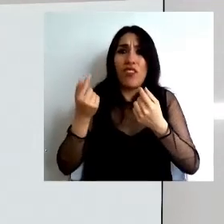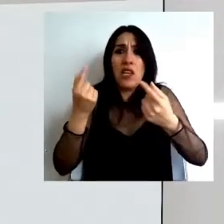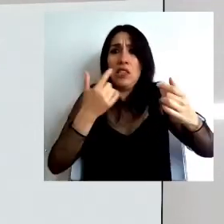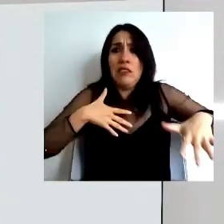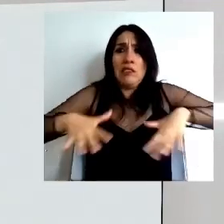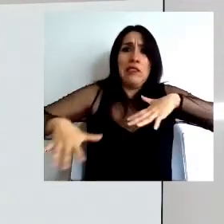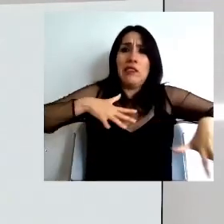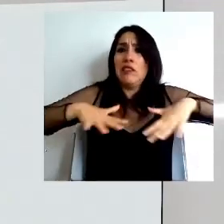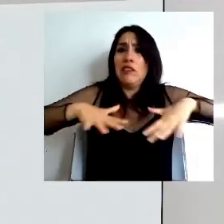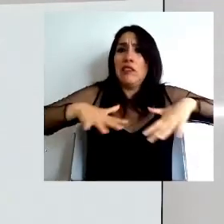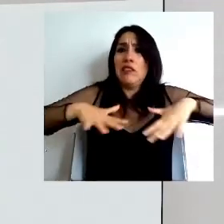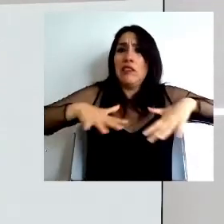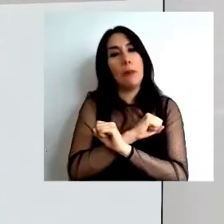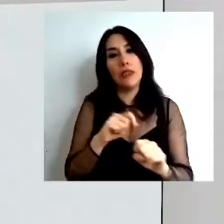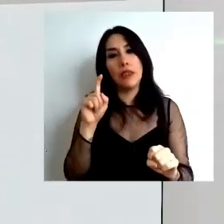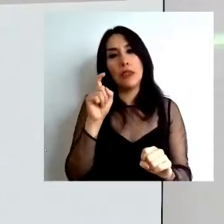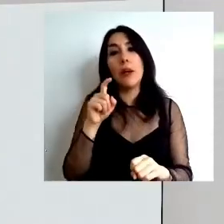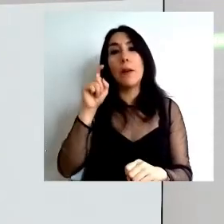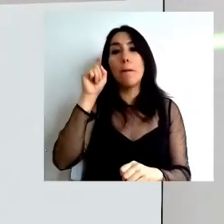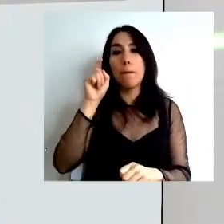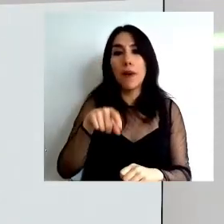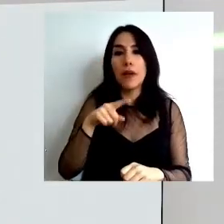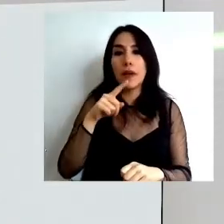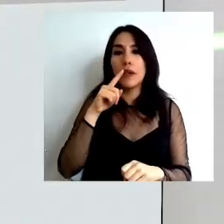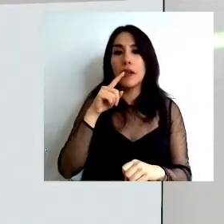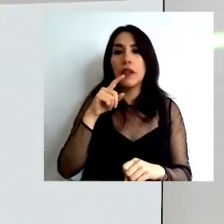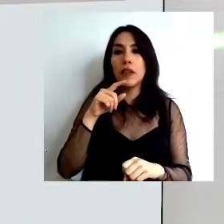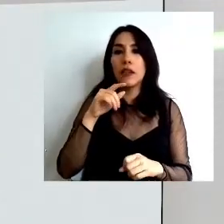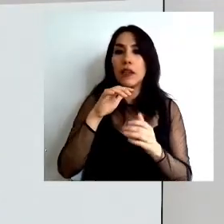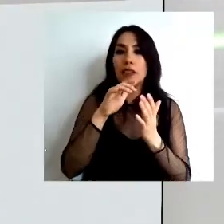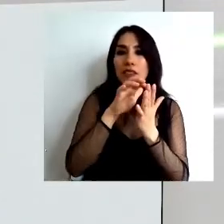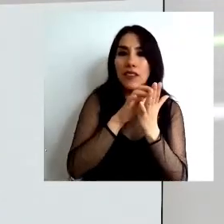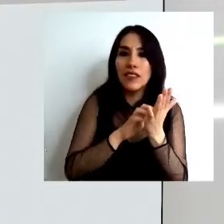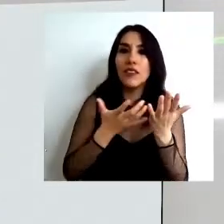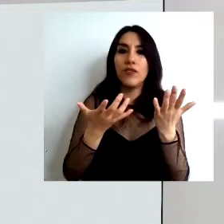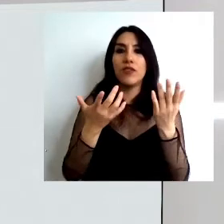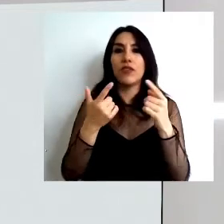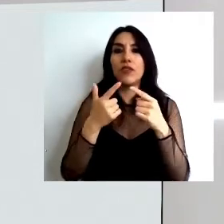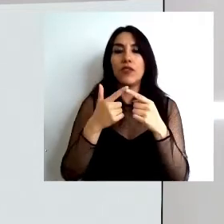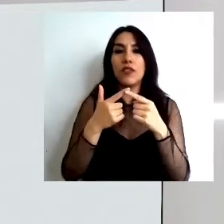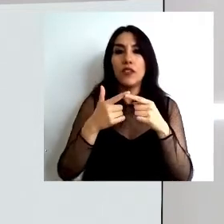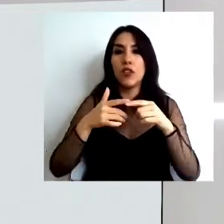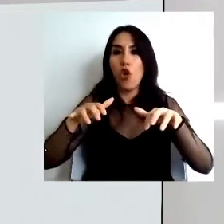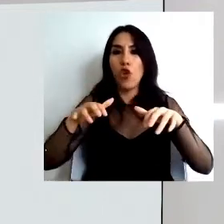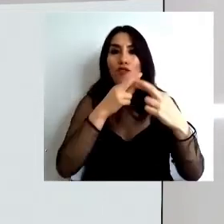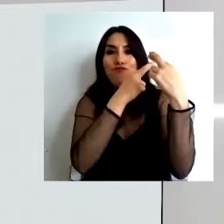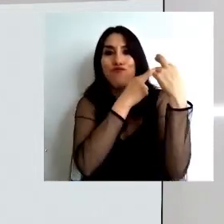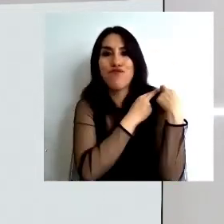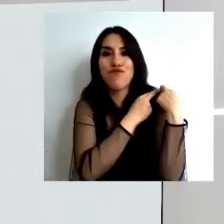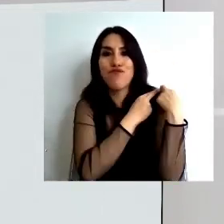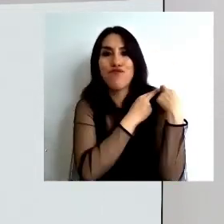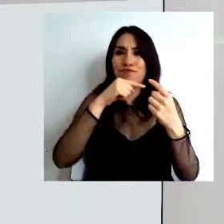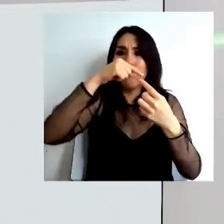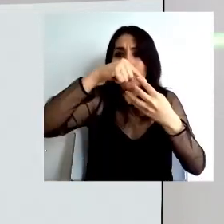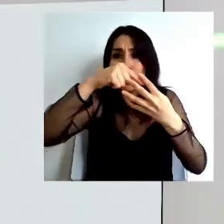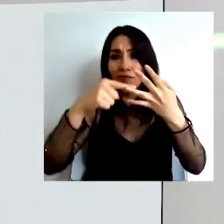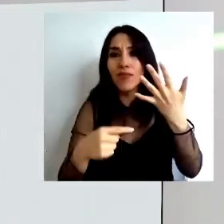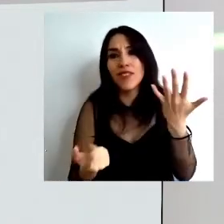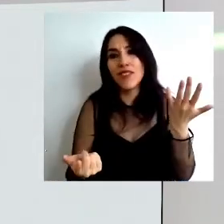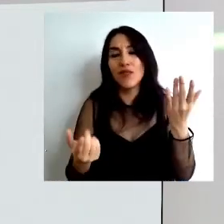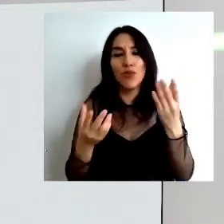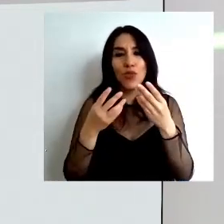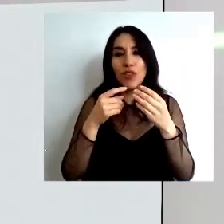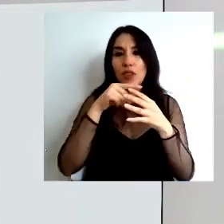be, the scale of the problems we are facing, whether it's in this field here or in the